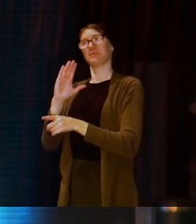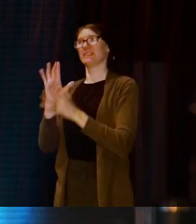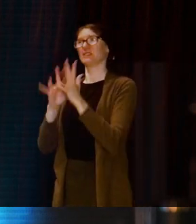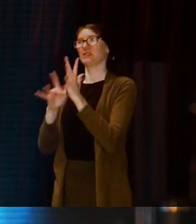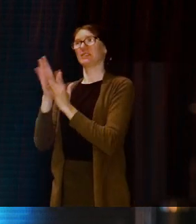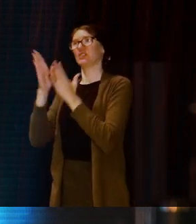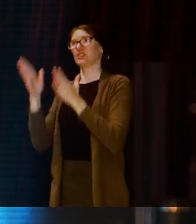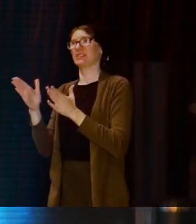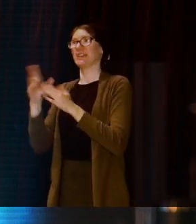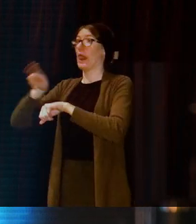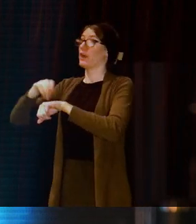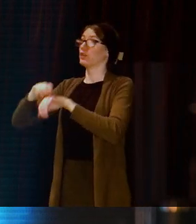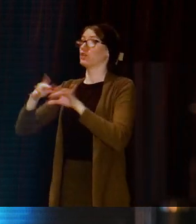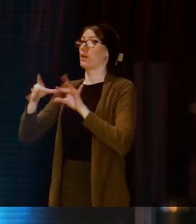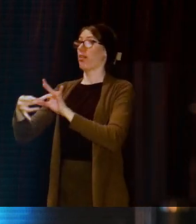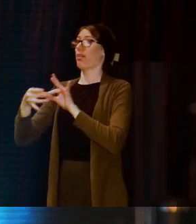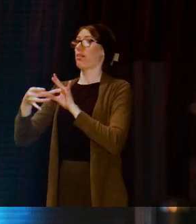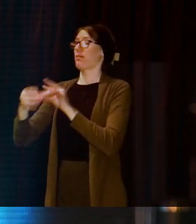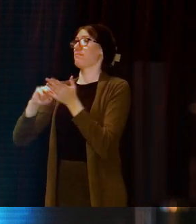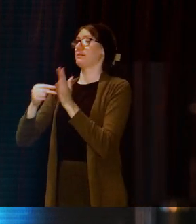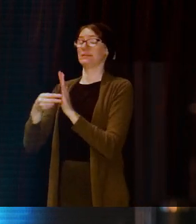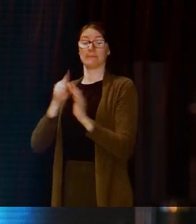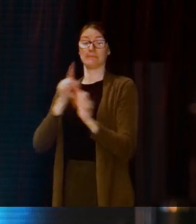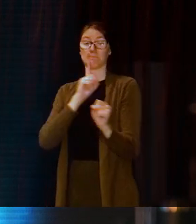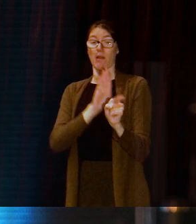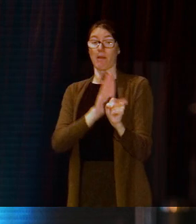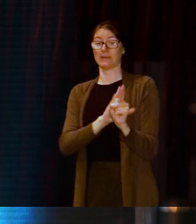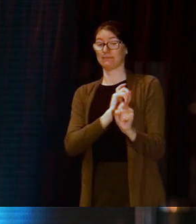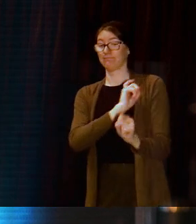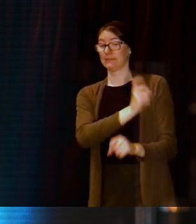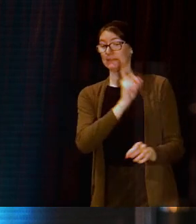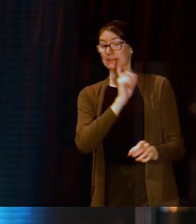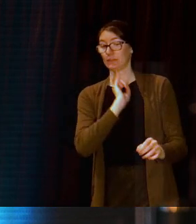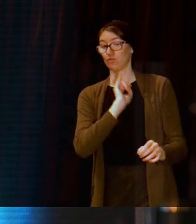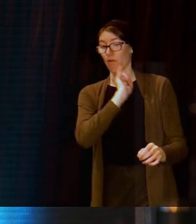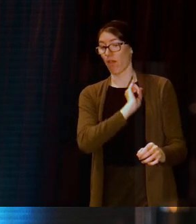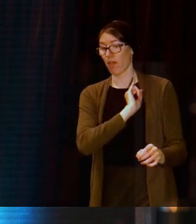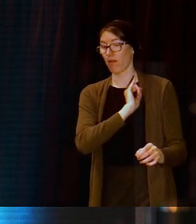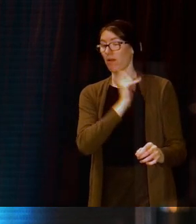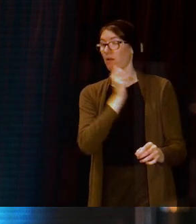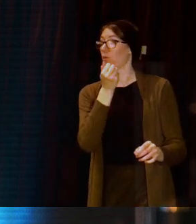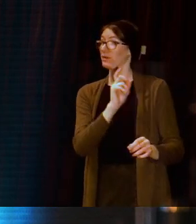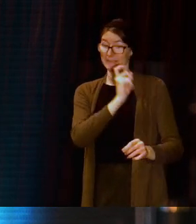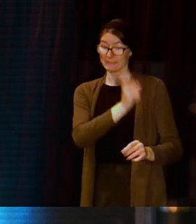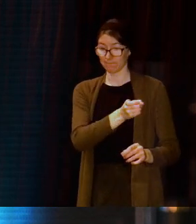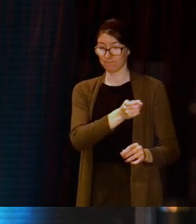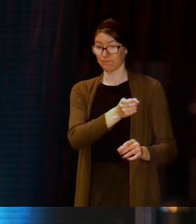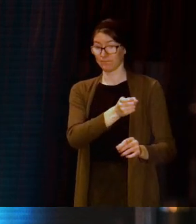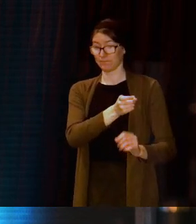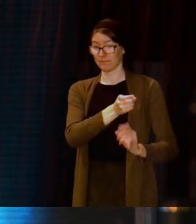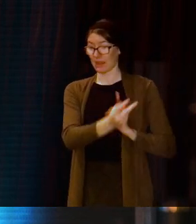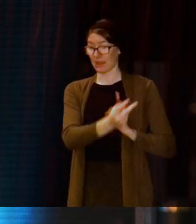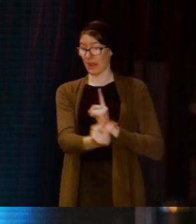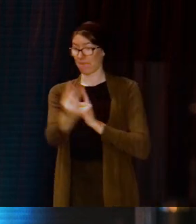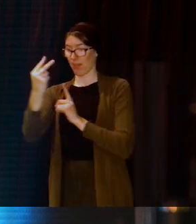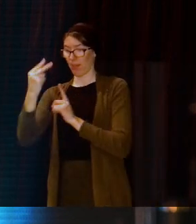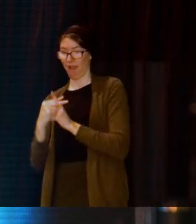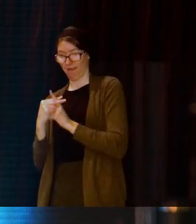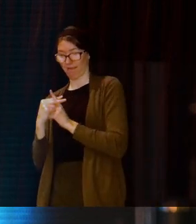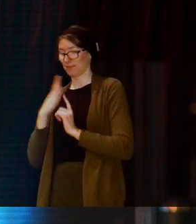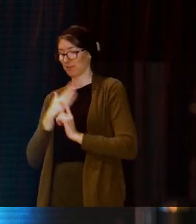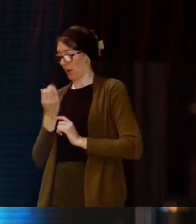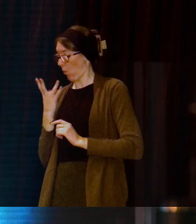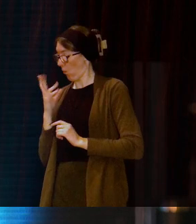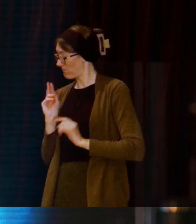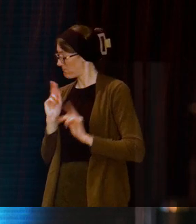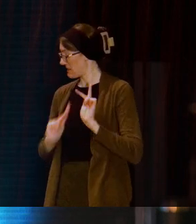thing, before long, you start taking promises that were guaranteed to Israel or were stated and given to Israel, and you start applying them to your